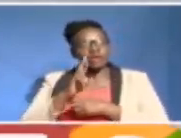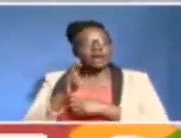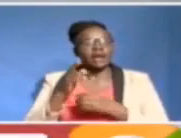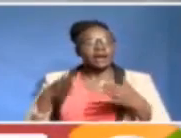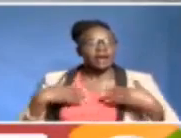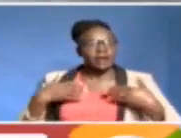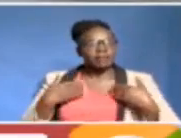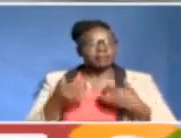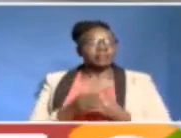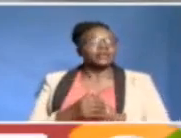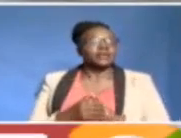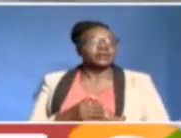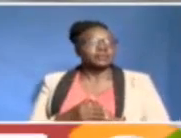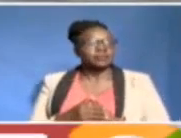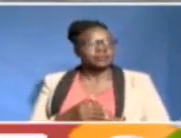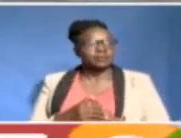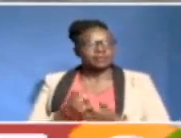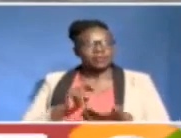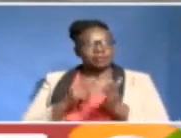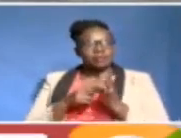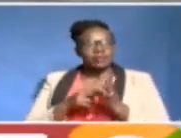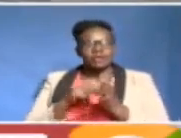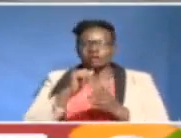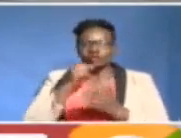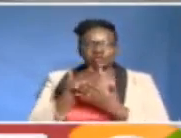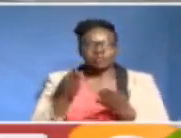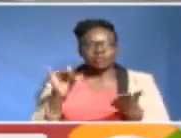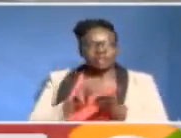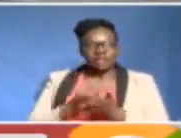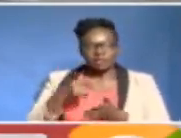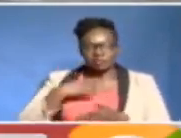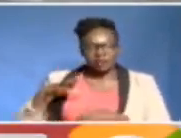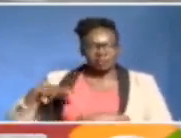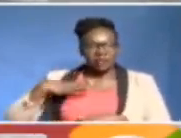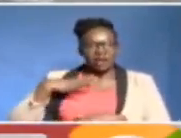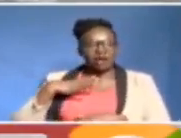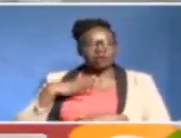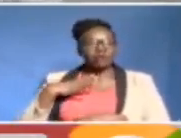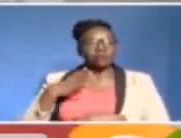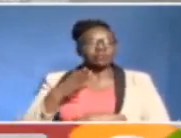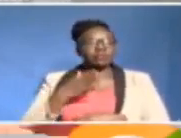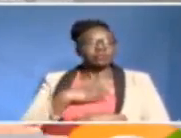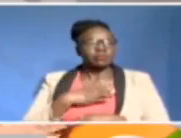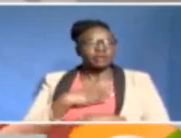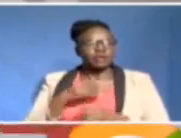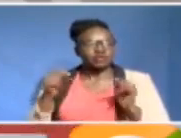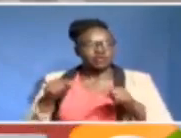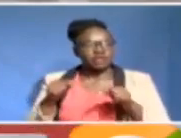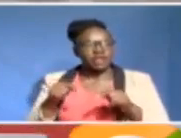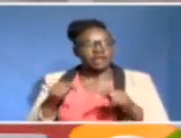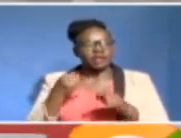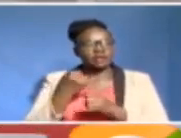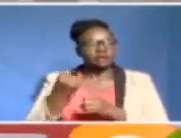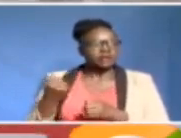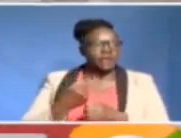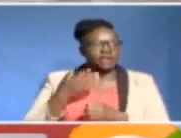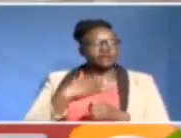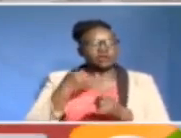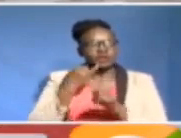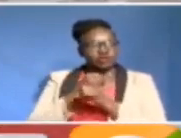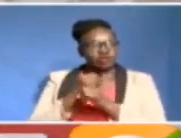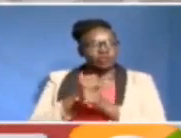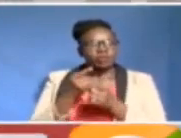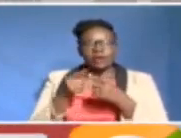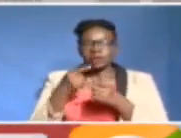So it is not something I would sit down here and be proud. My DM is packed today. Girls want a job. And I told them, if I happen to be